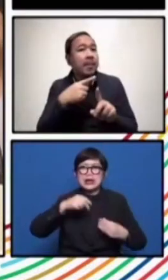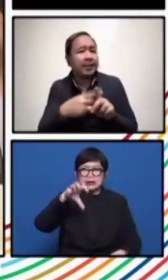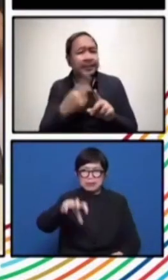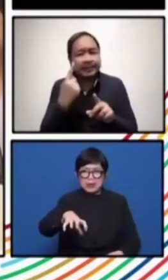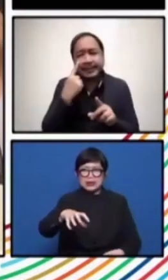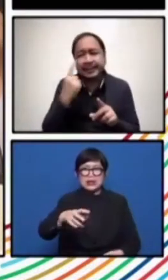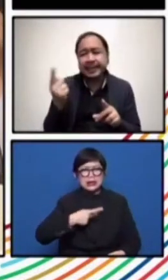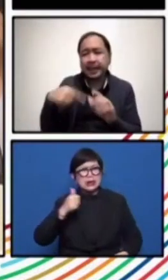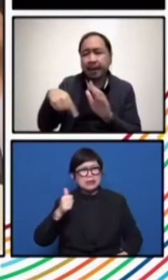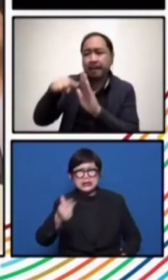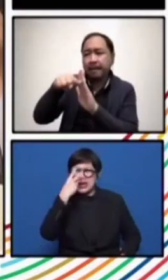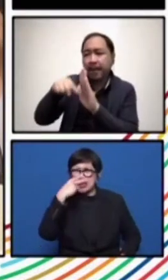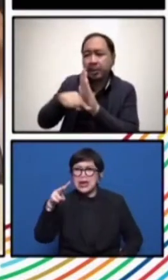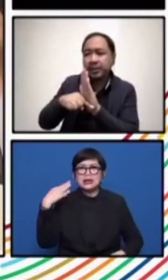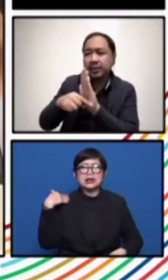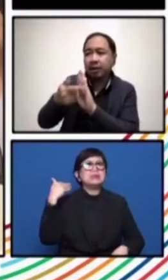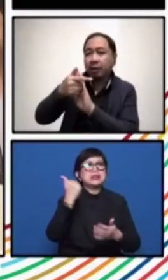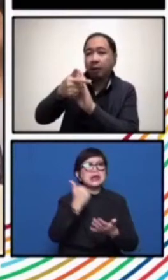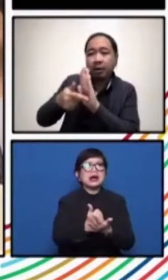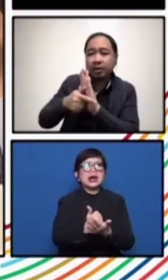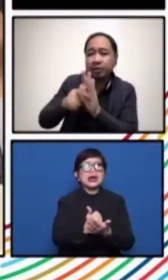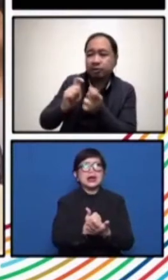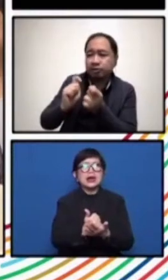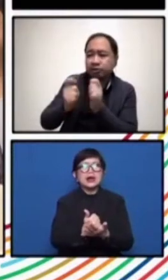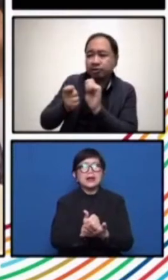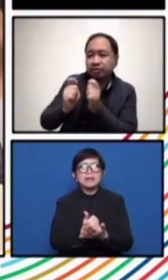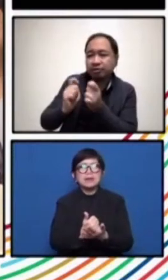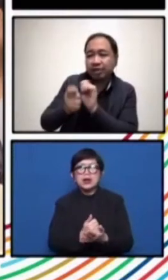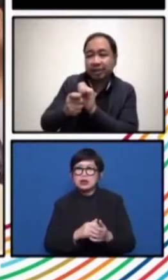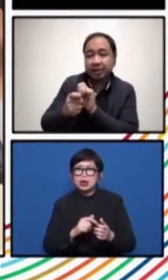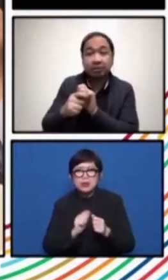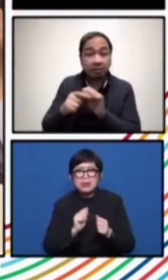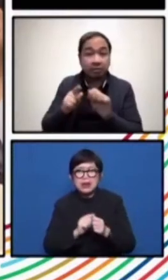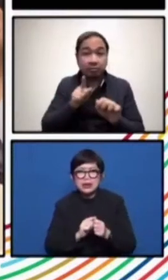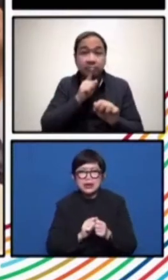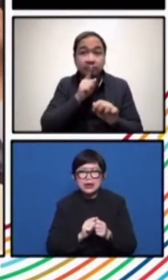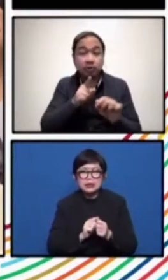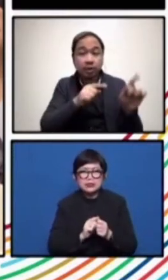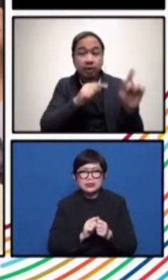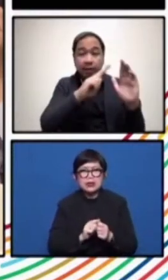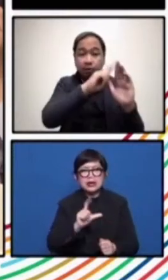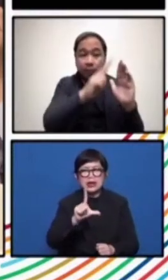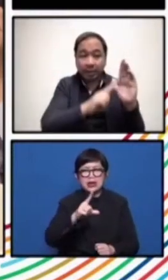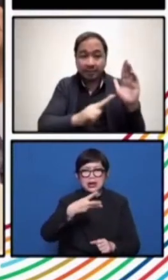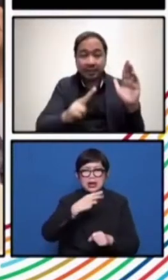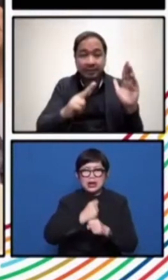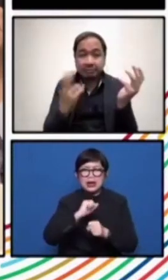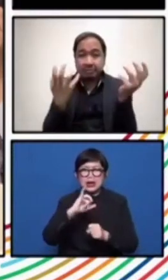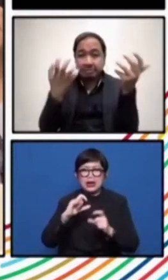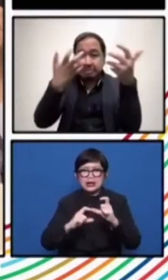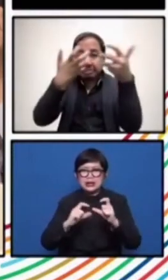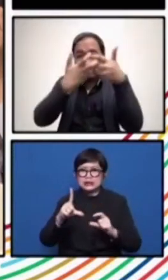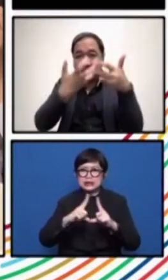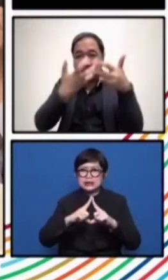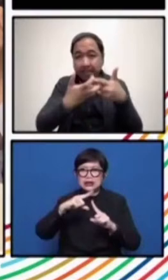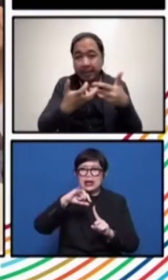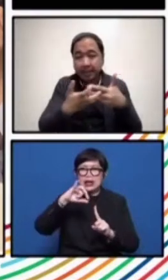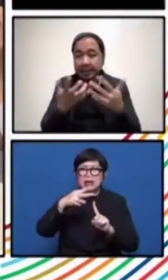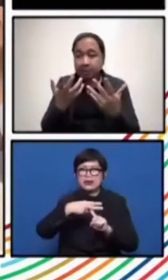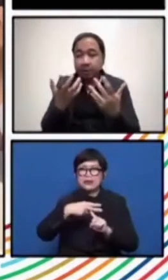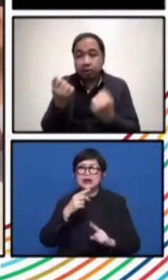policies and the legislative reforms in a way that U.N convention on the rights of persons with disabilities